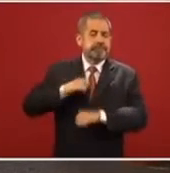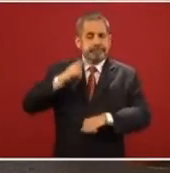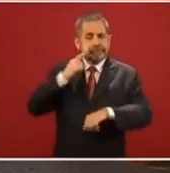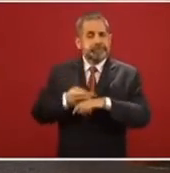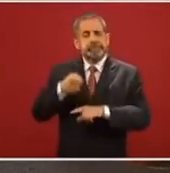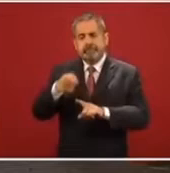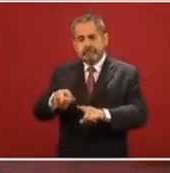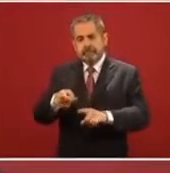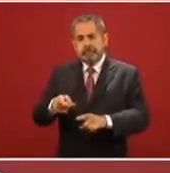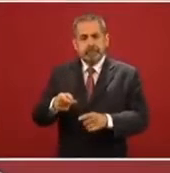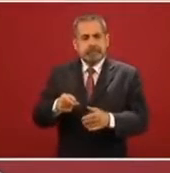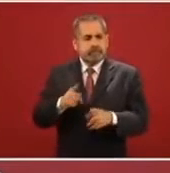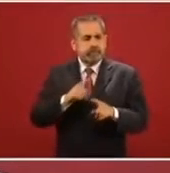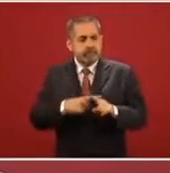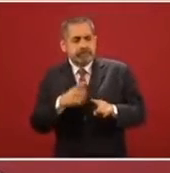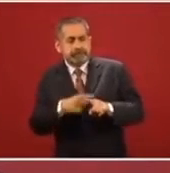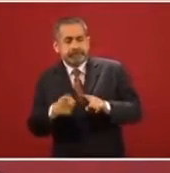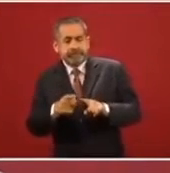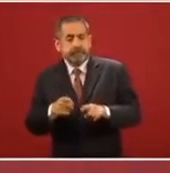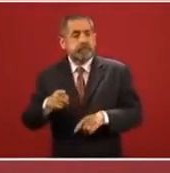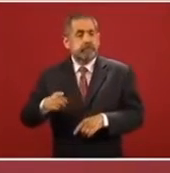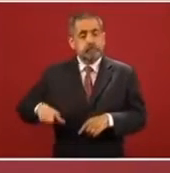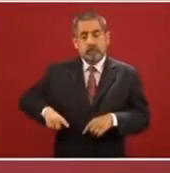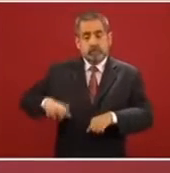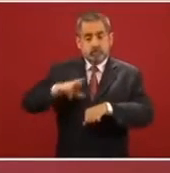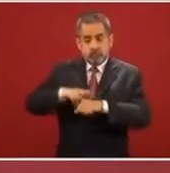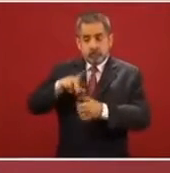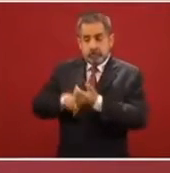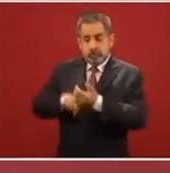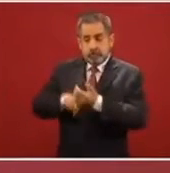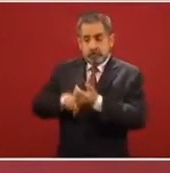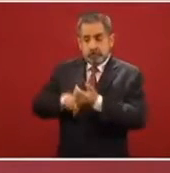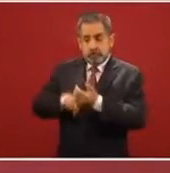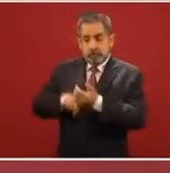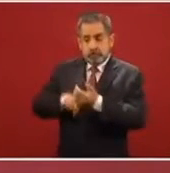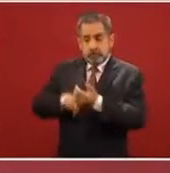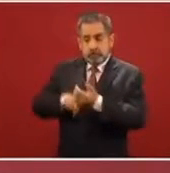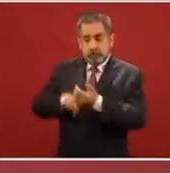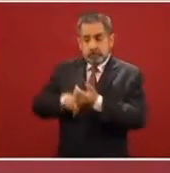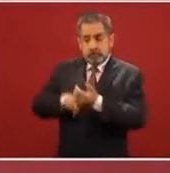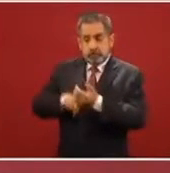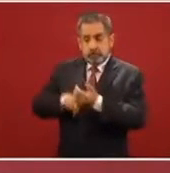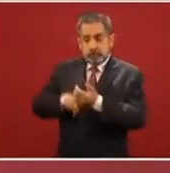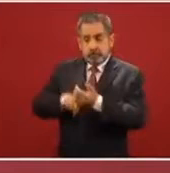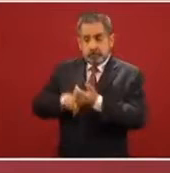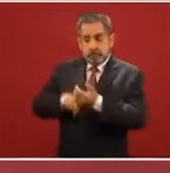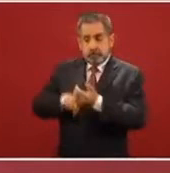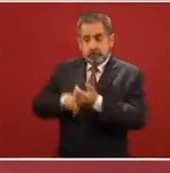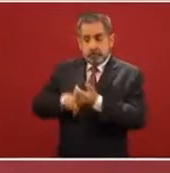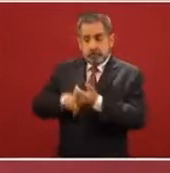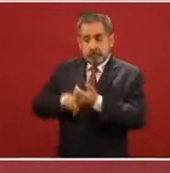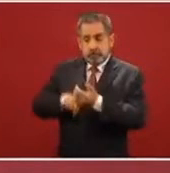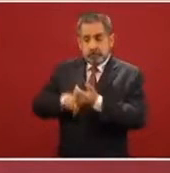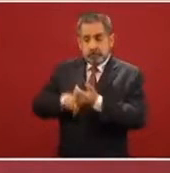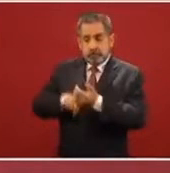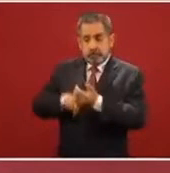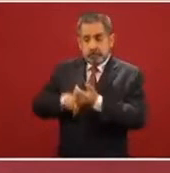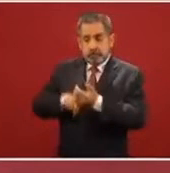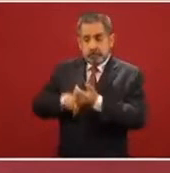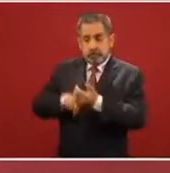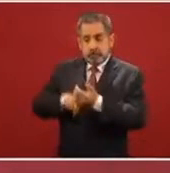los estados, los propios gobiernos estatales son reconocidos its disposition to dispose